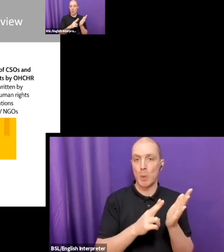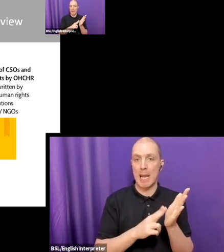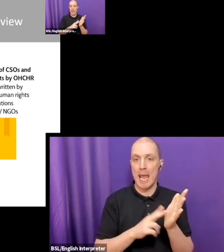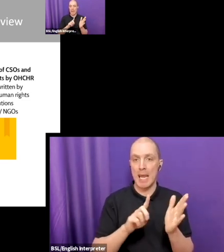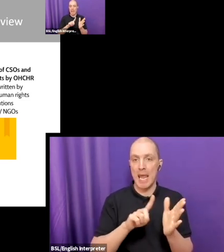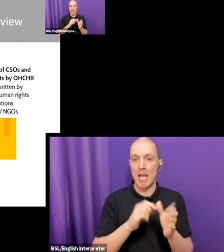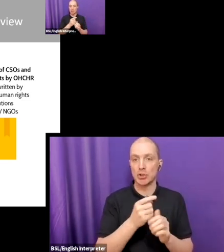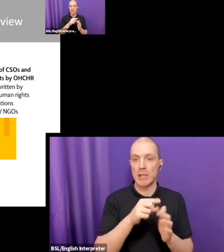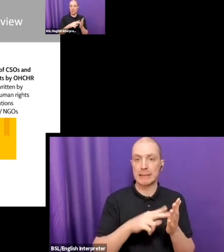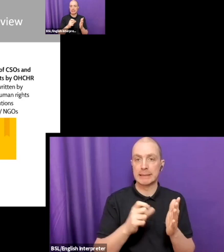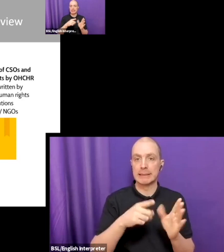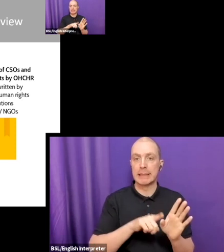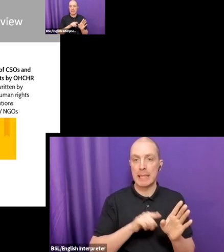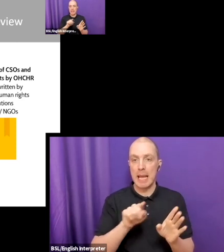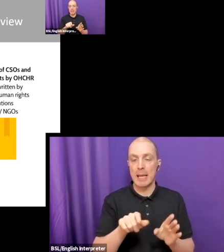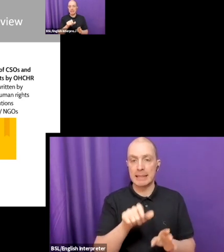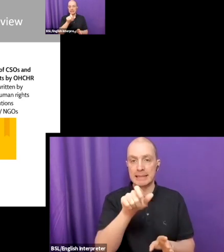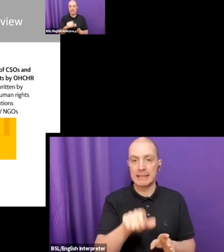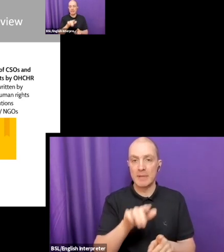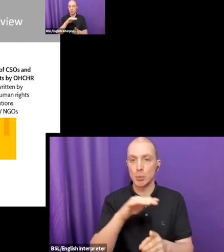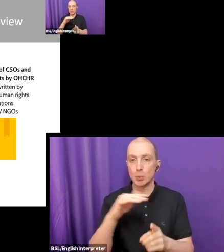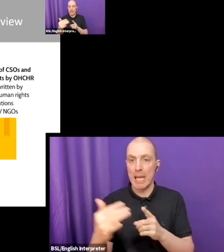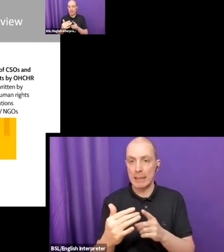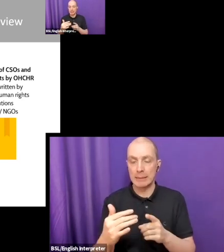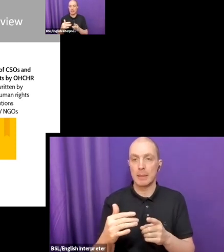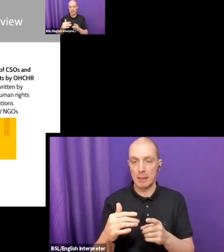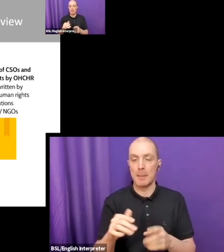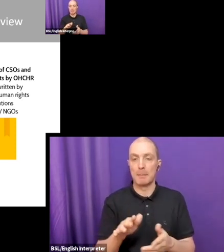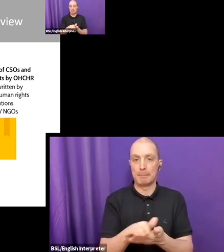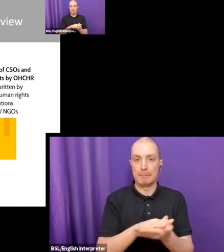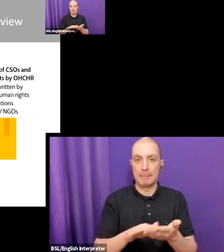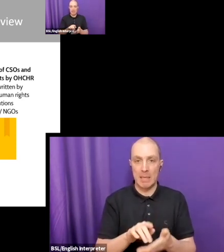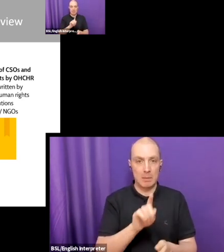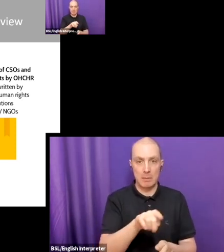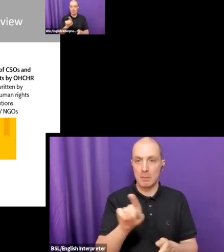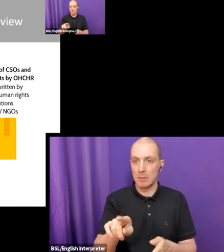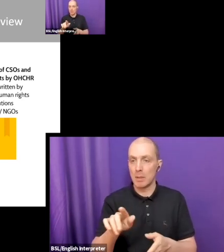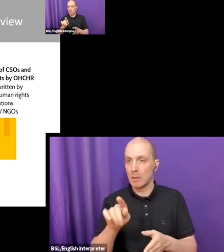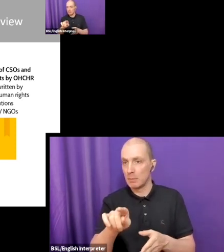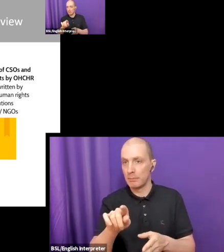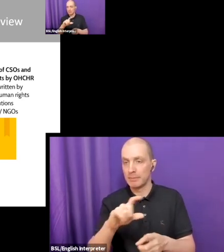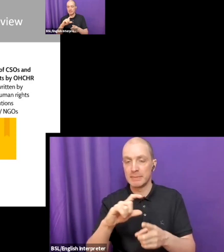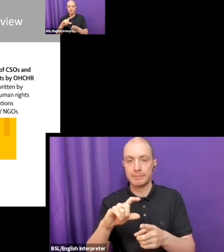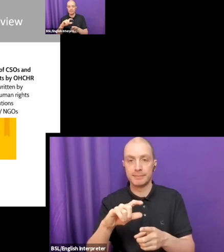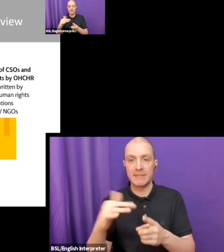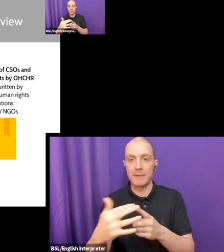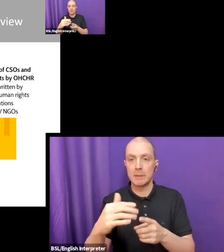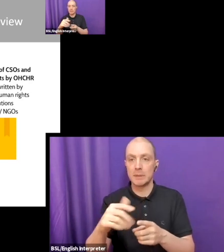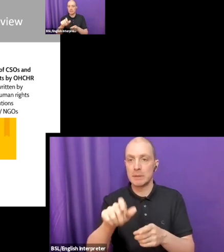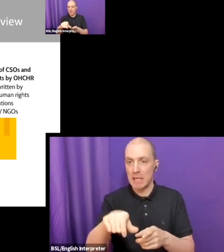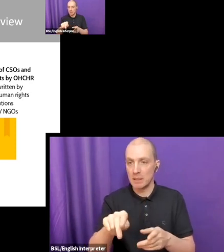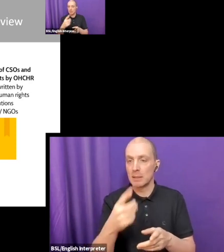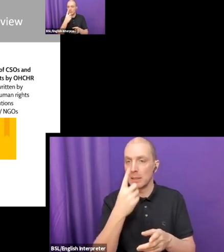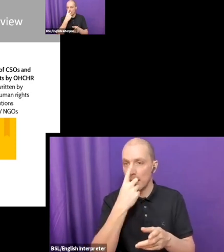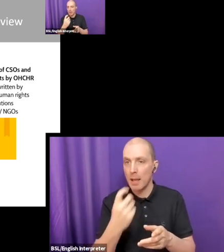civil society. That means all the actors that are part of the civil society. That can be NGOs